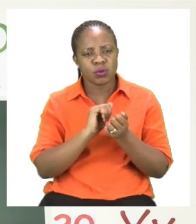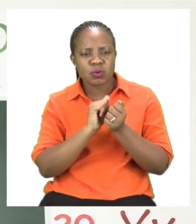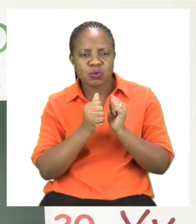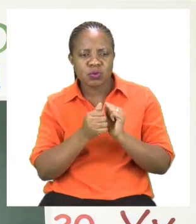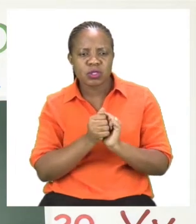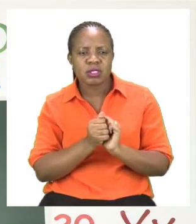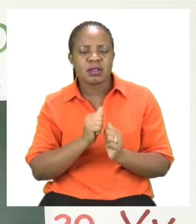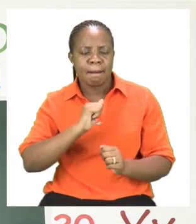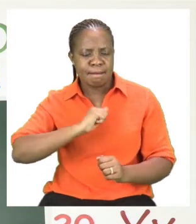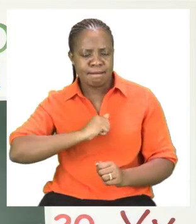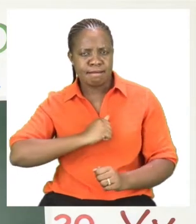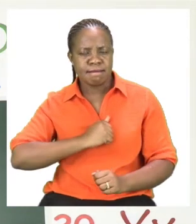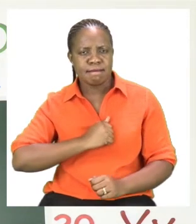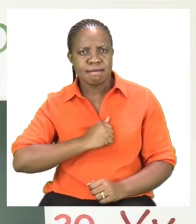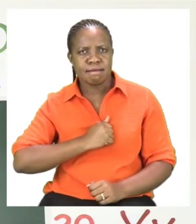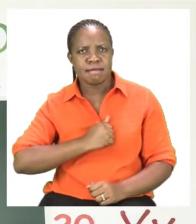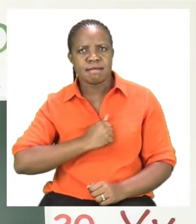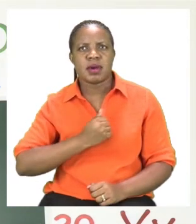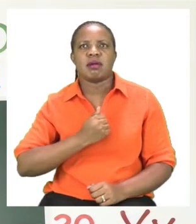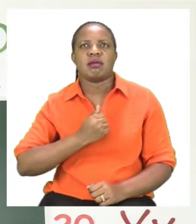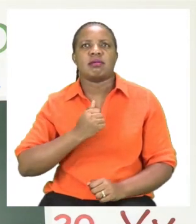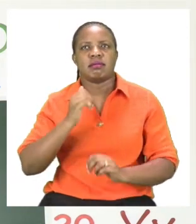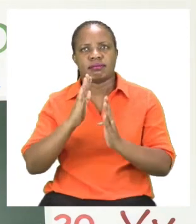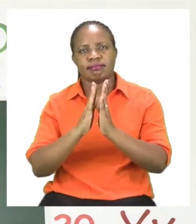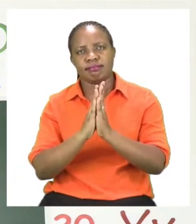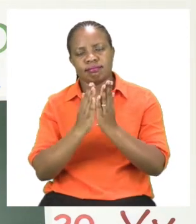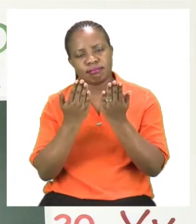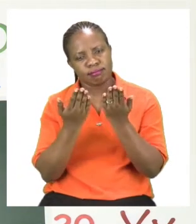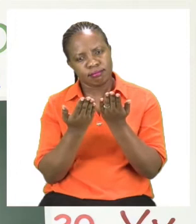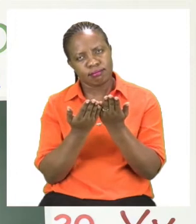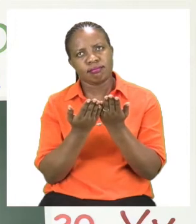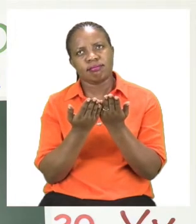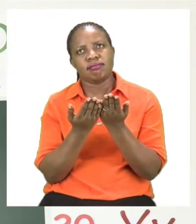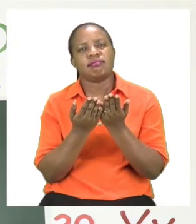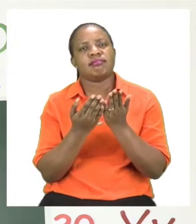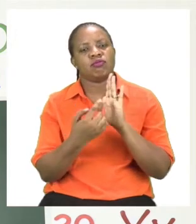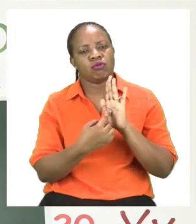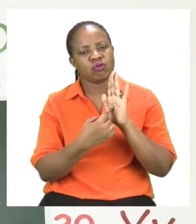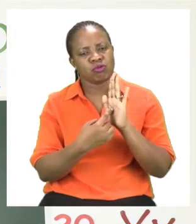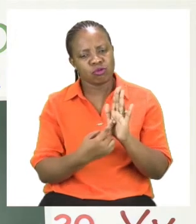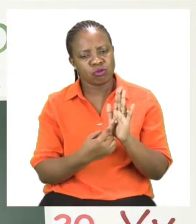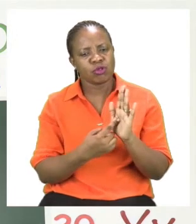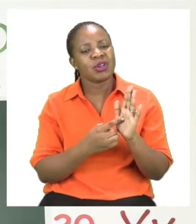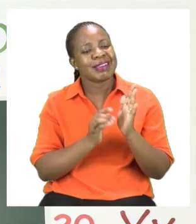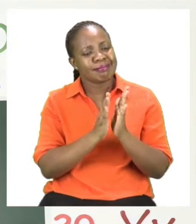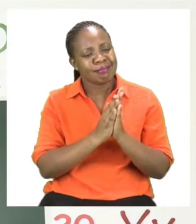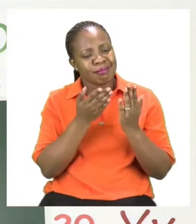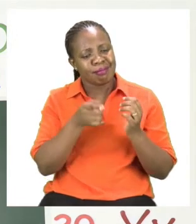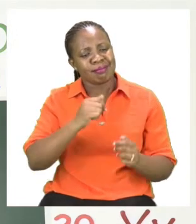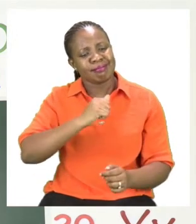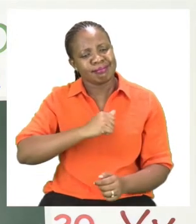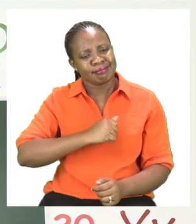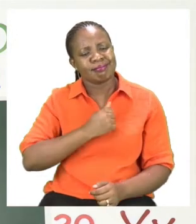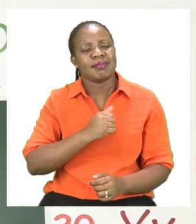to show that the book belongs to me. So the word me will change to